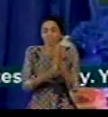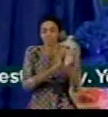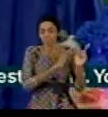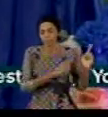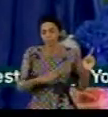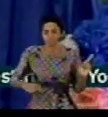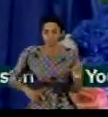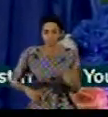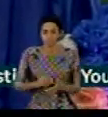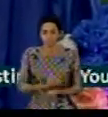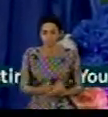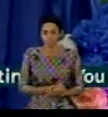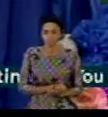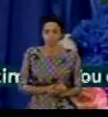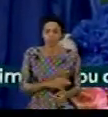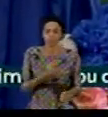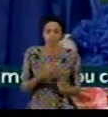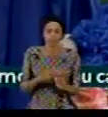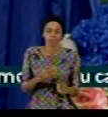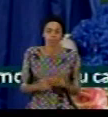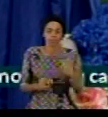my name is